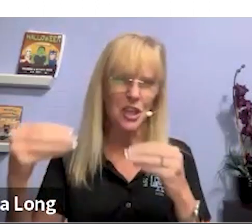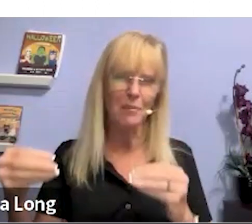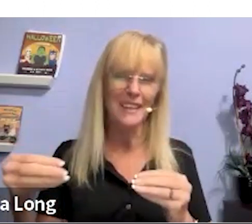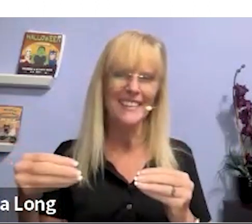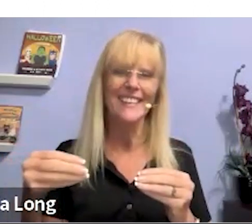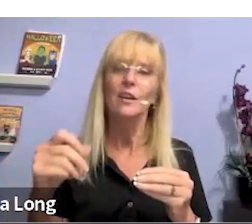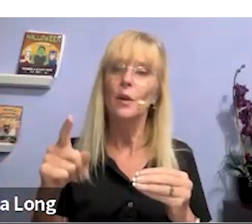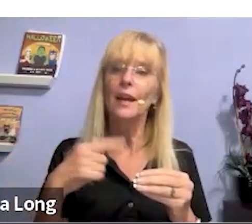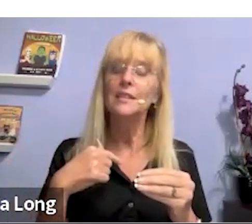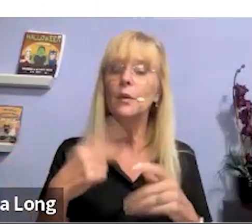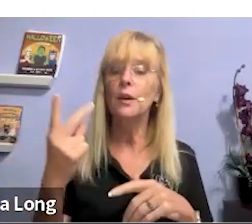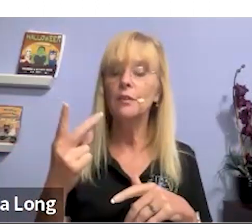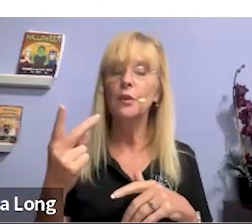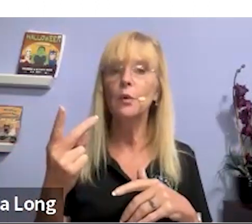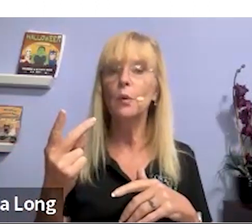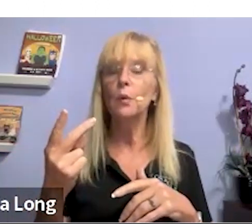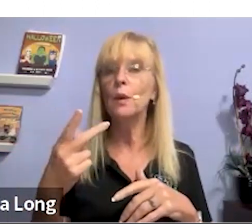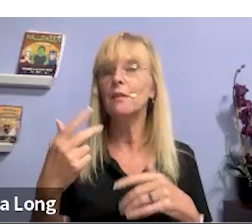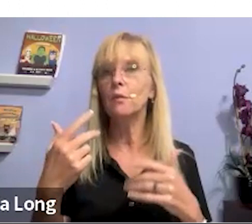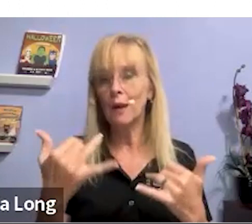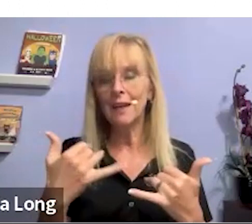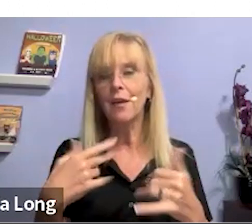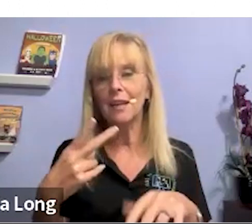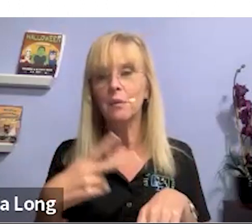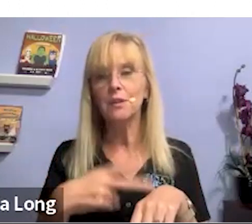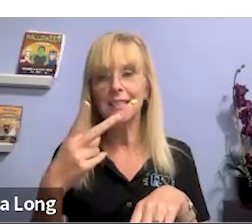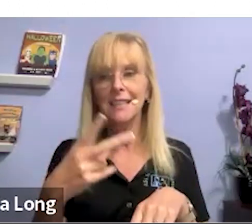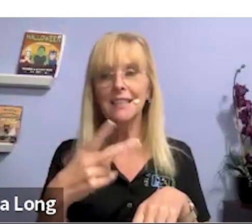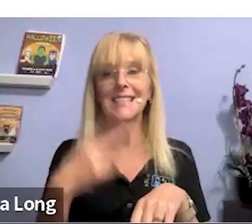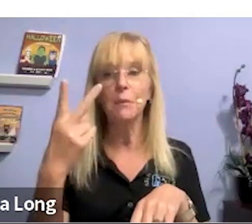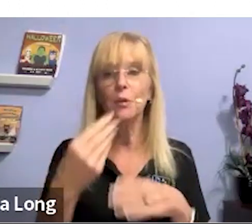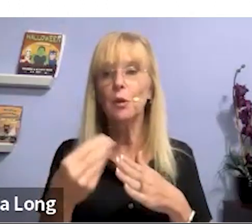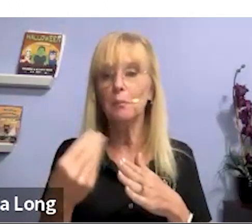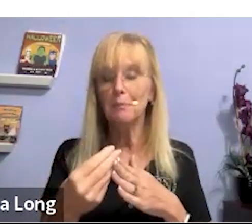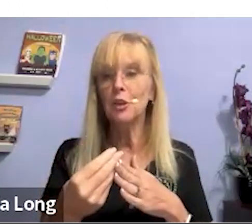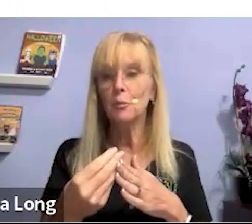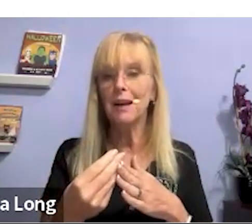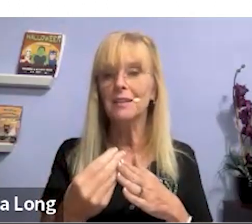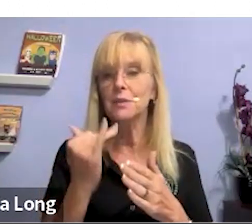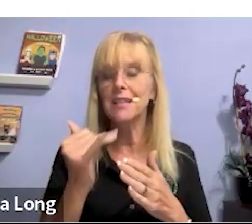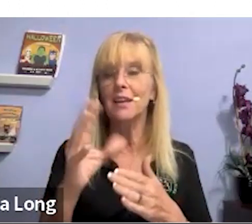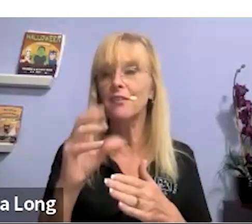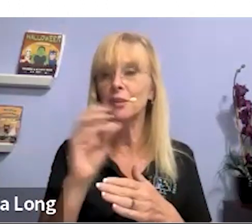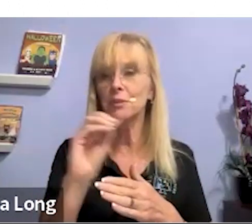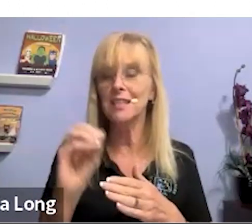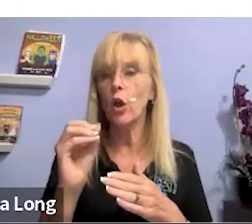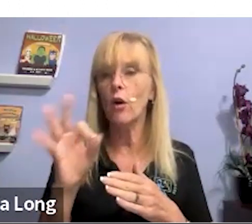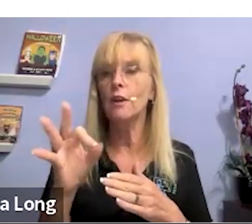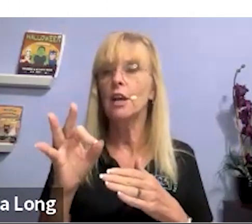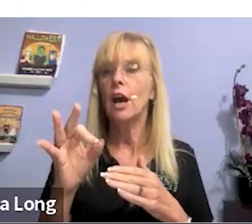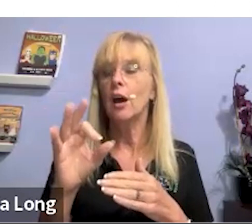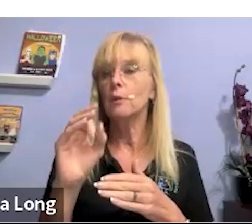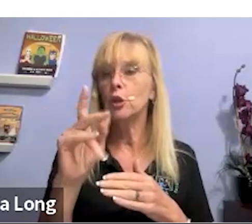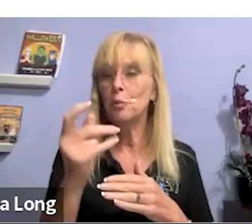go shopping. Okay, so if right now, again, we're intending to double your bucks. So it's like a 50%